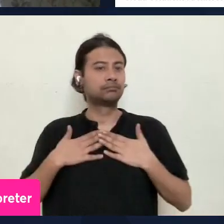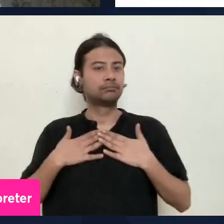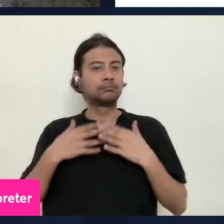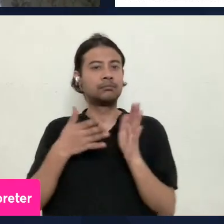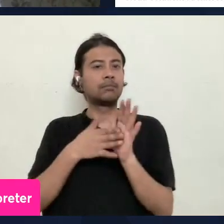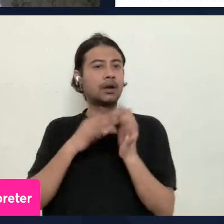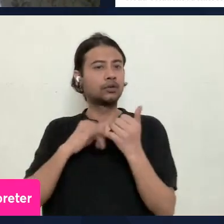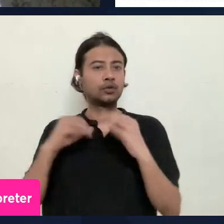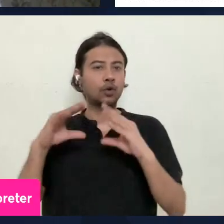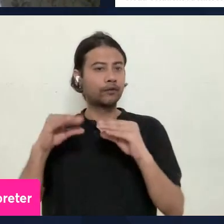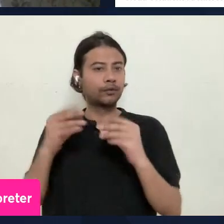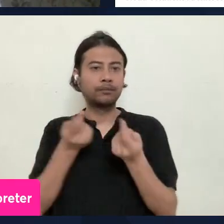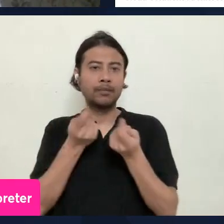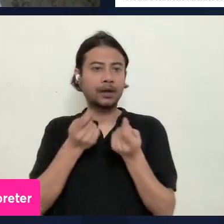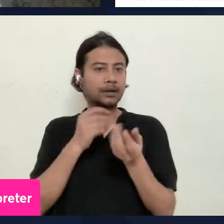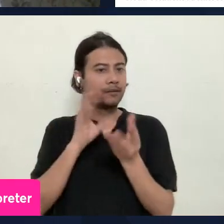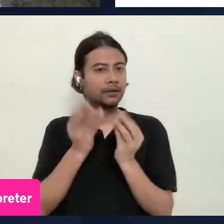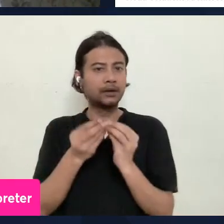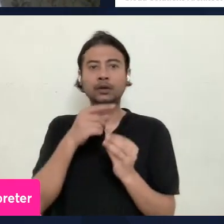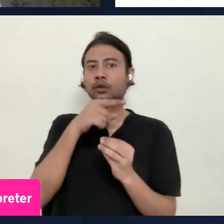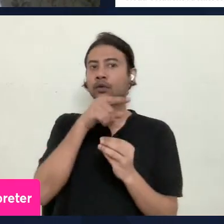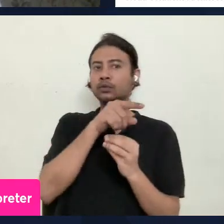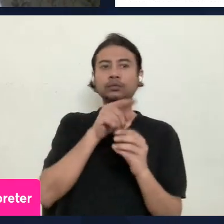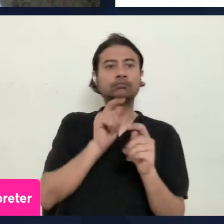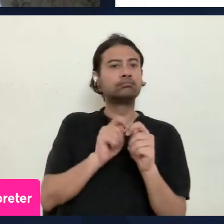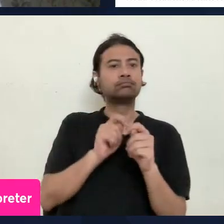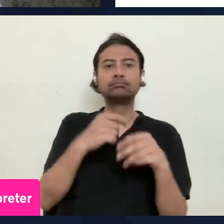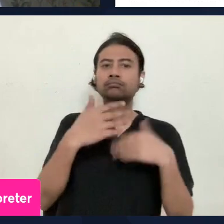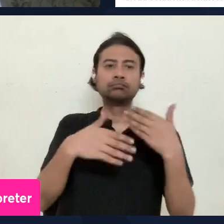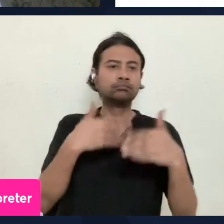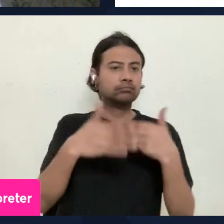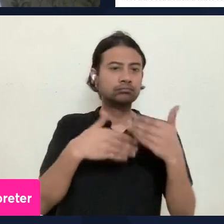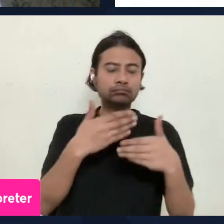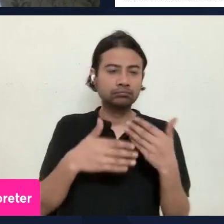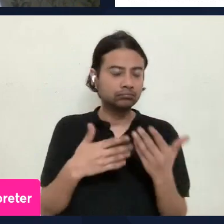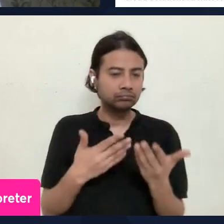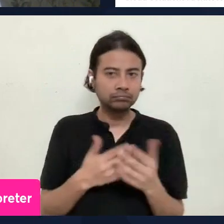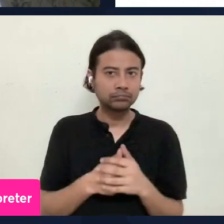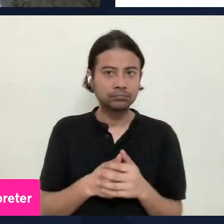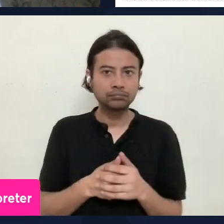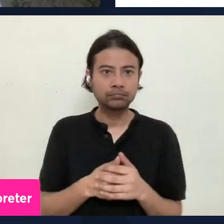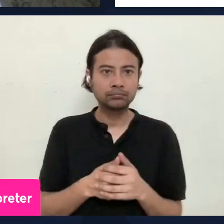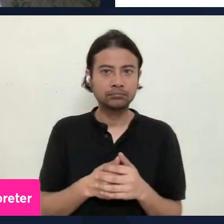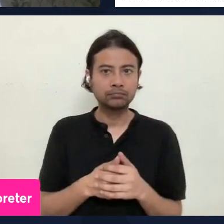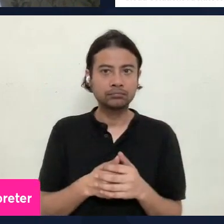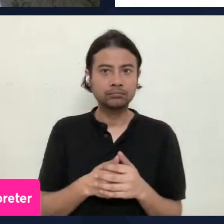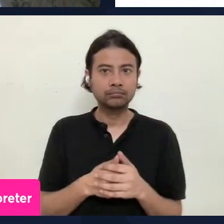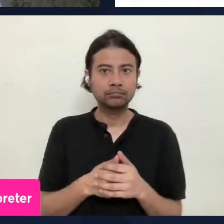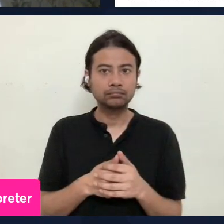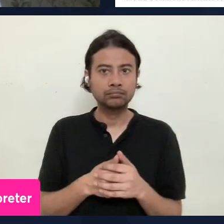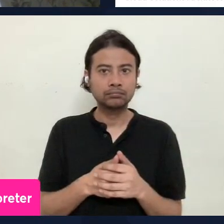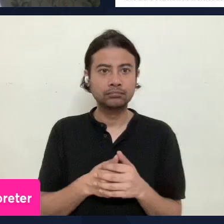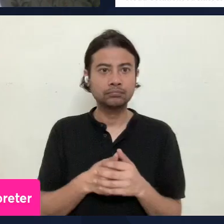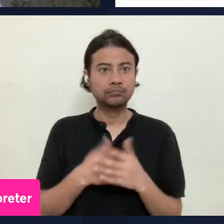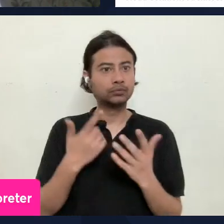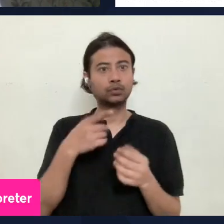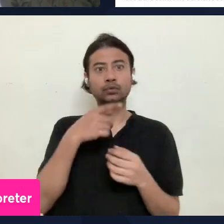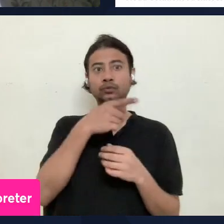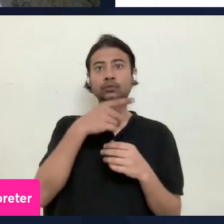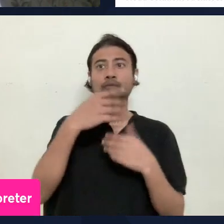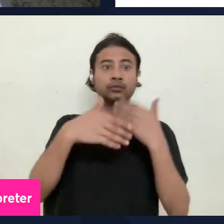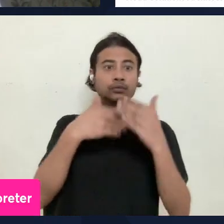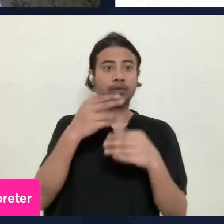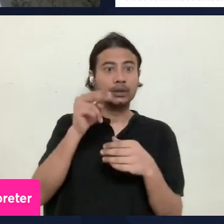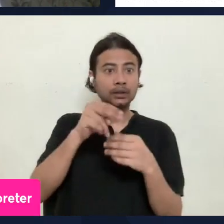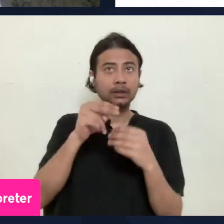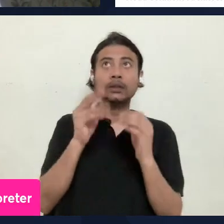TCO, it really does start to stack up, where you can consume storage on demand as you need it. You can scale it up. You can scale